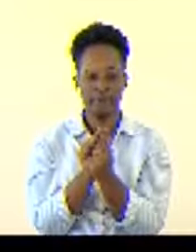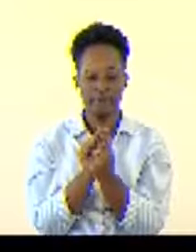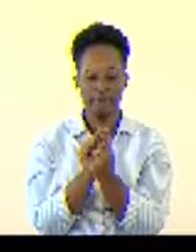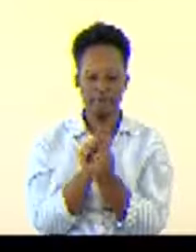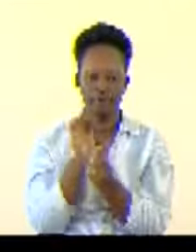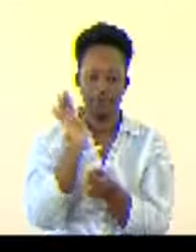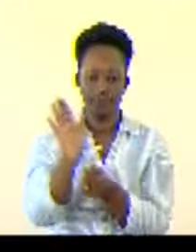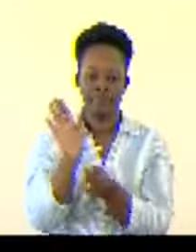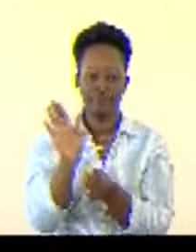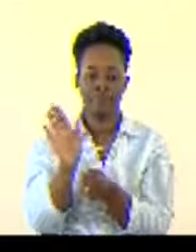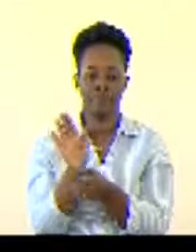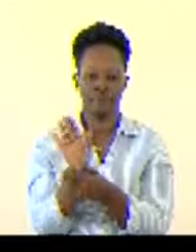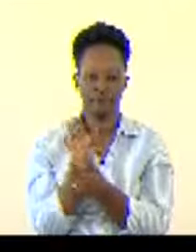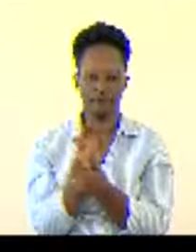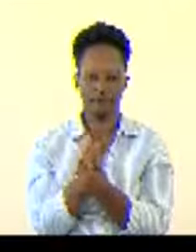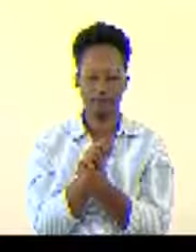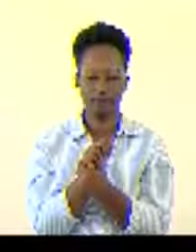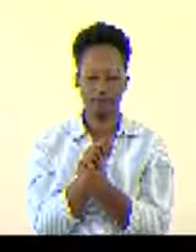its